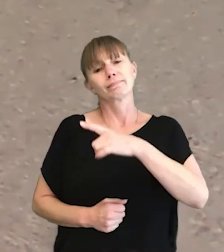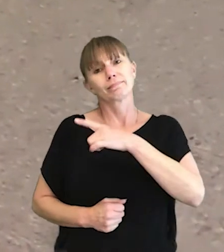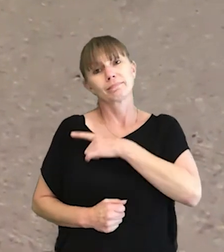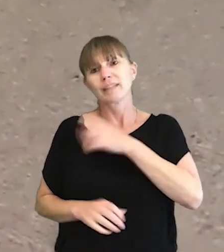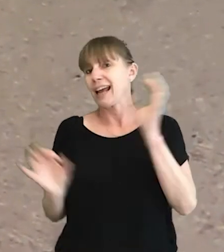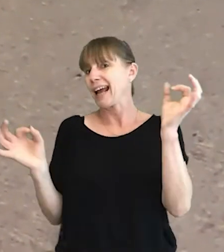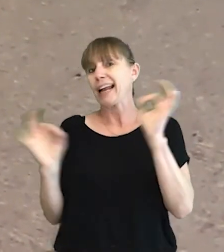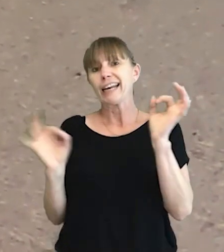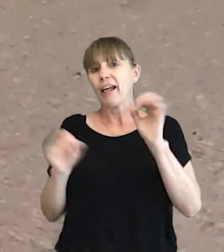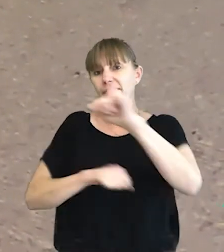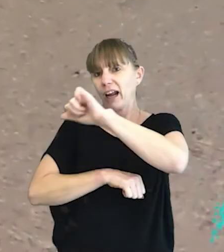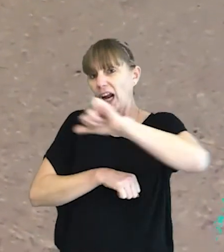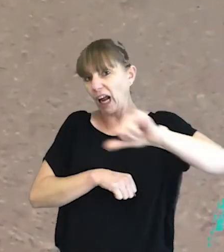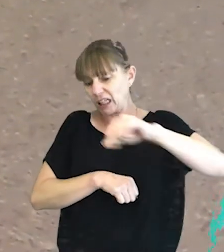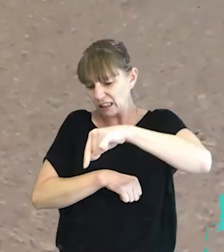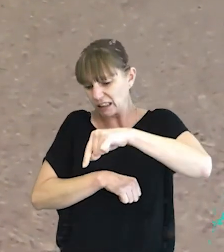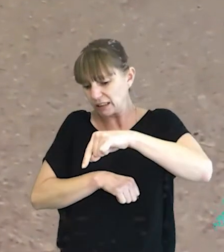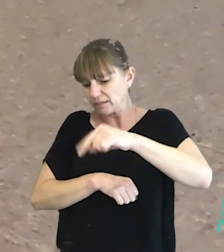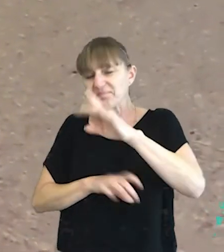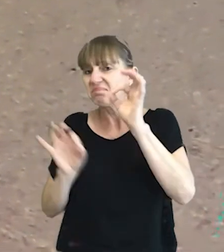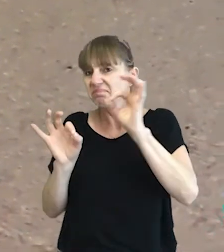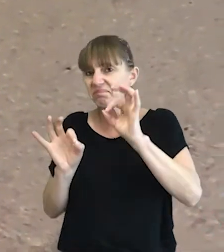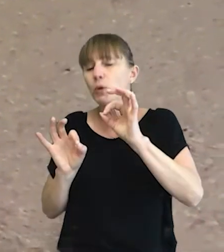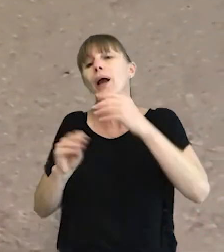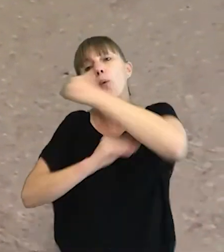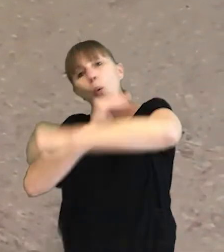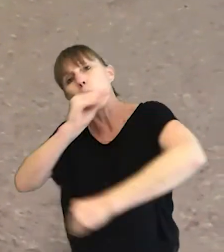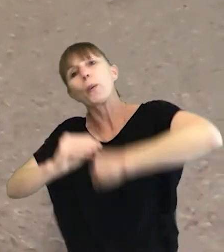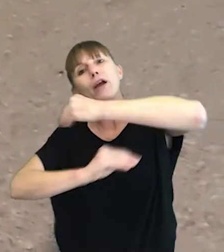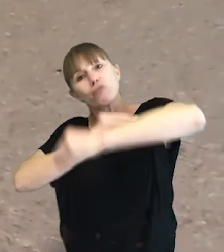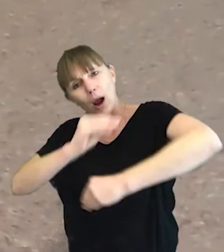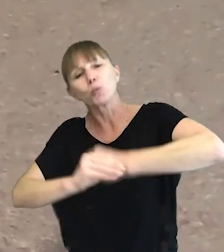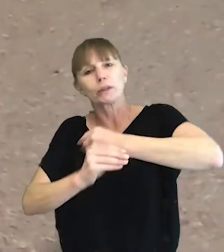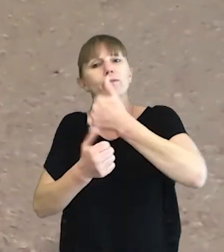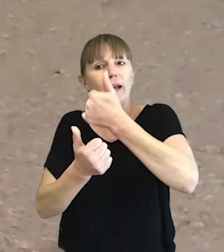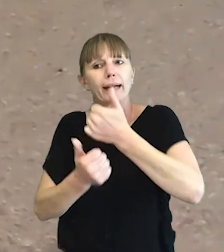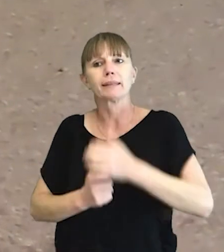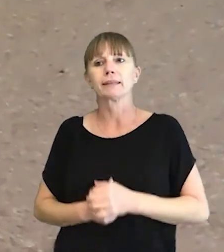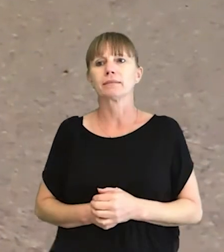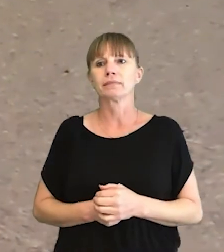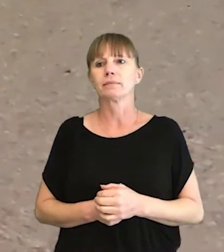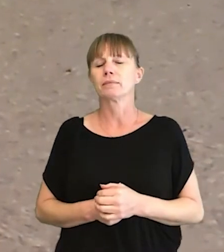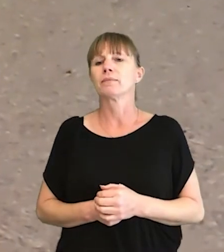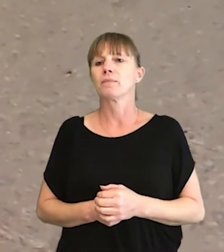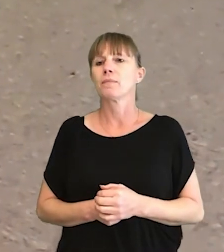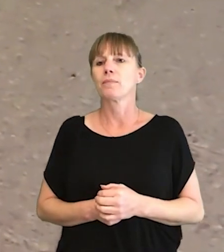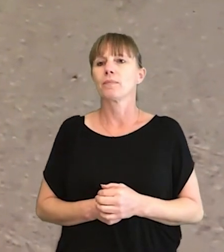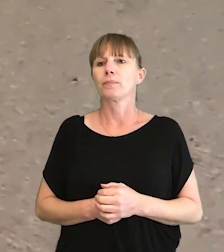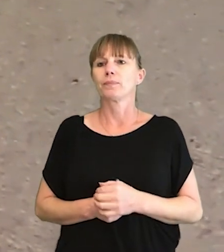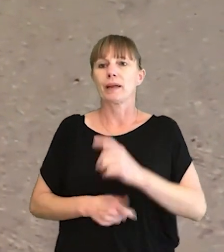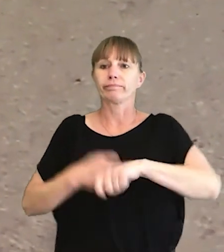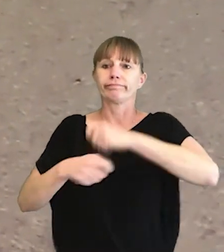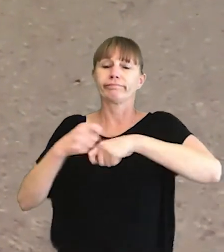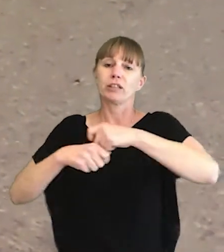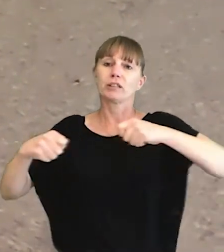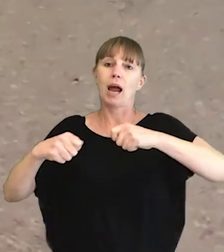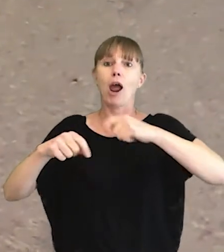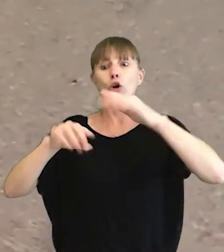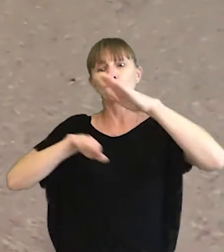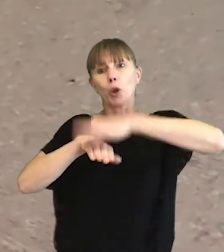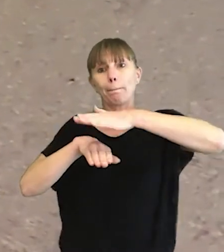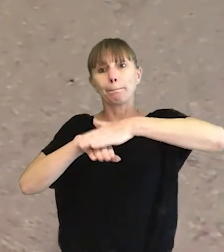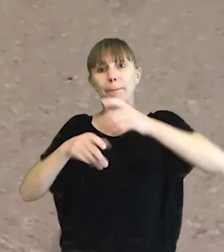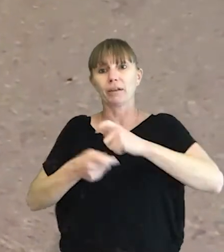Because there is nothing in the cut, I want you to take it all the way around, and if we can, go over the top and then tie on